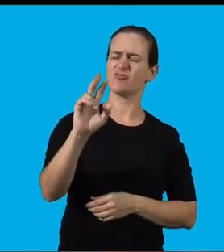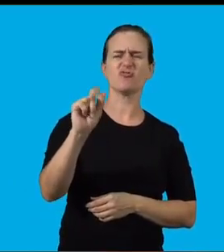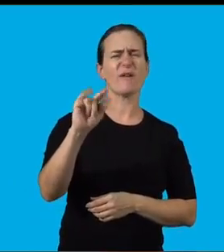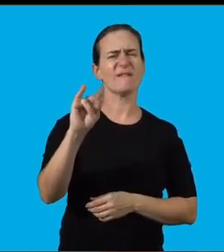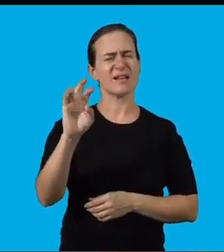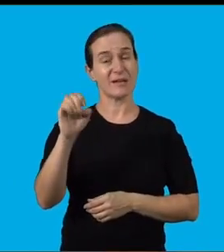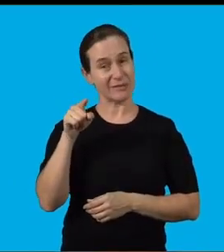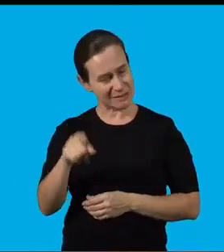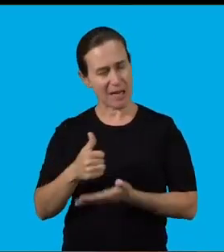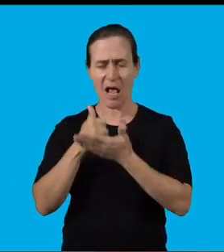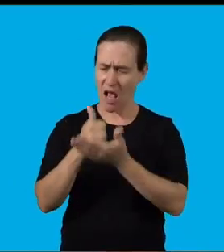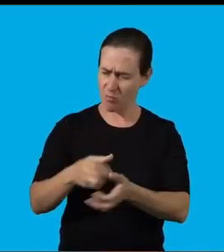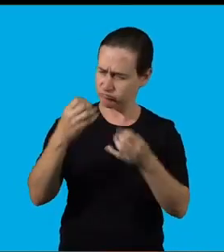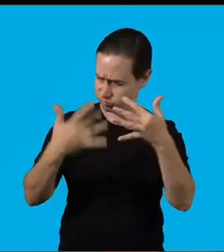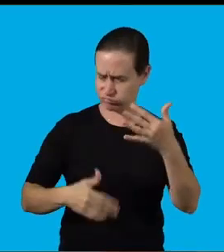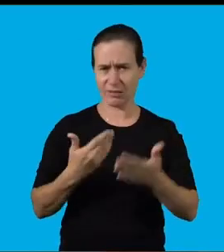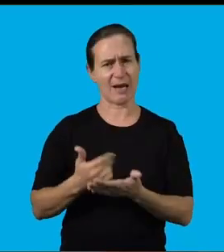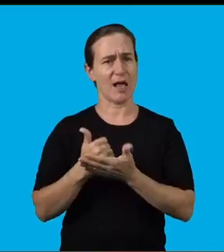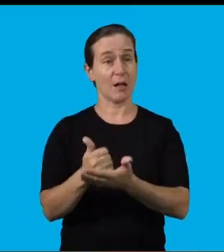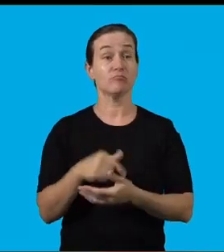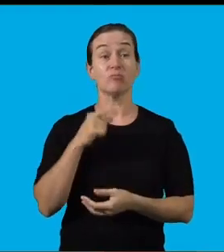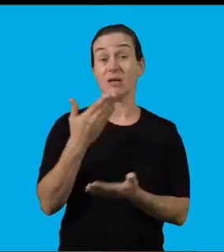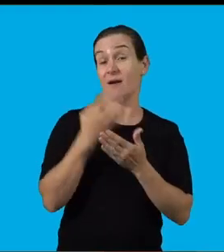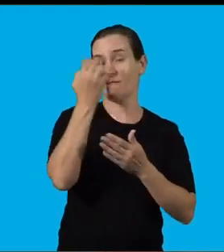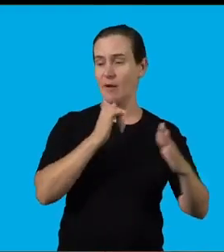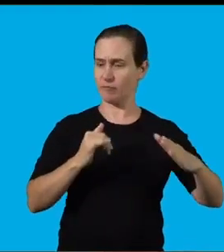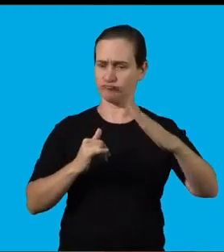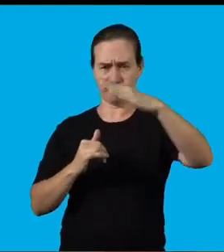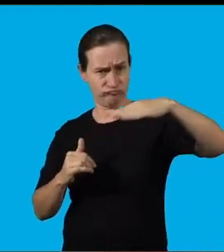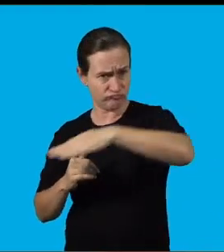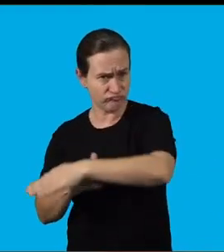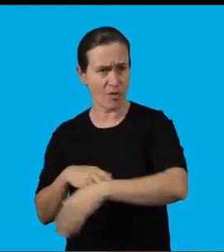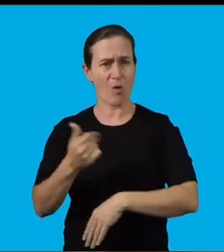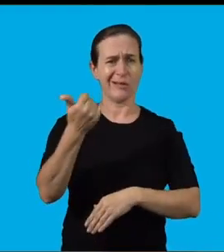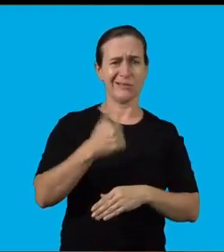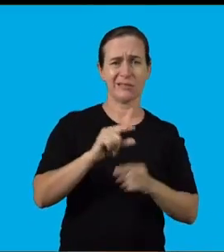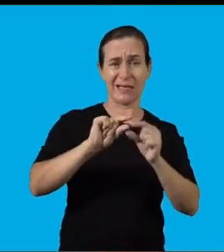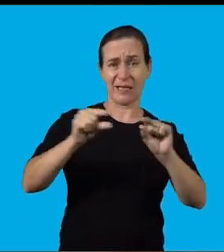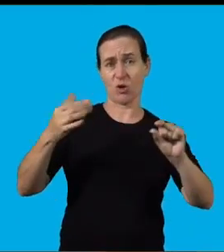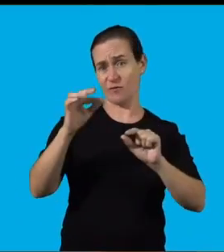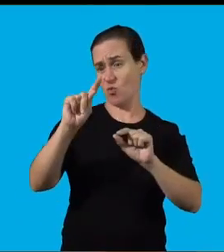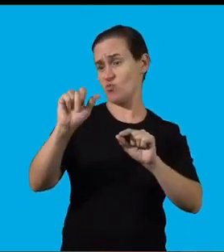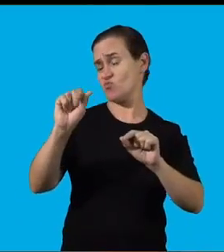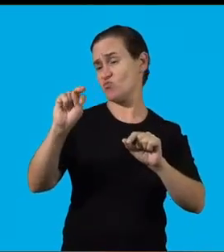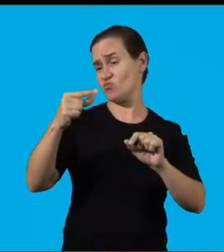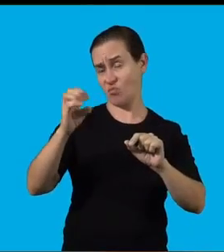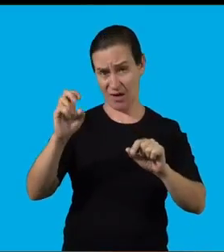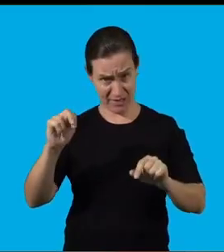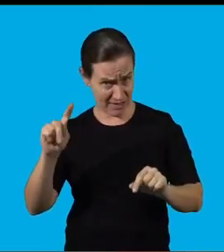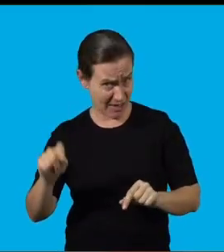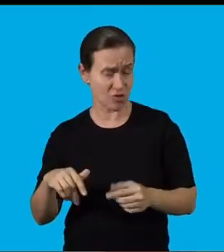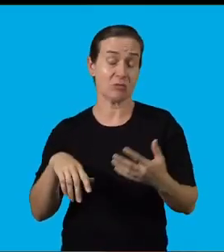derivatives, there's many uses. We've already seen in a previous lesson where we found gradients and we've looked at equations of tangents, but